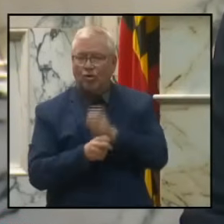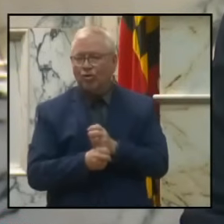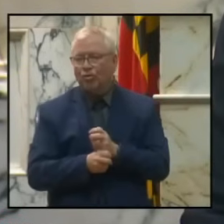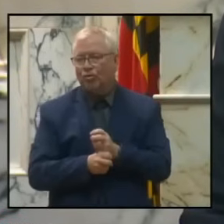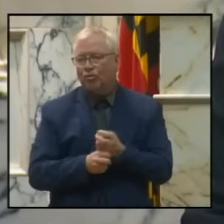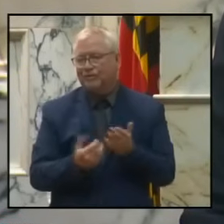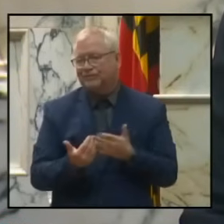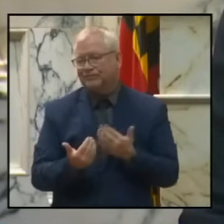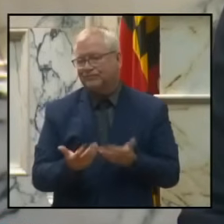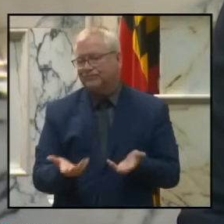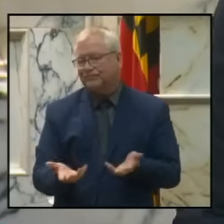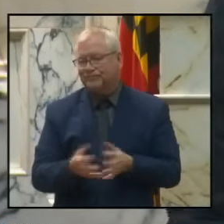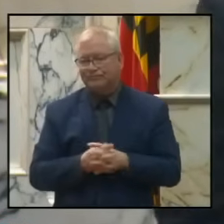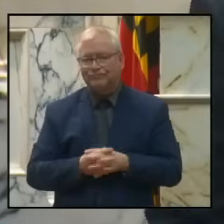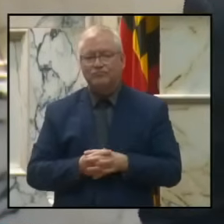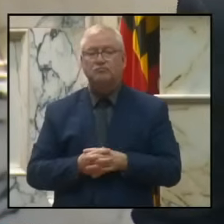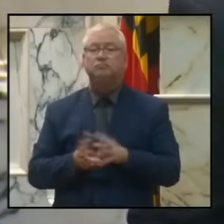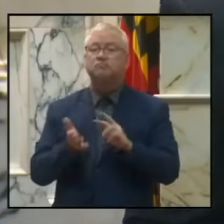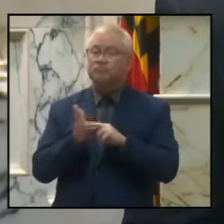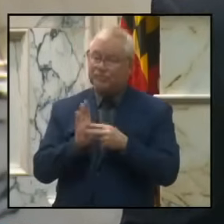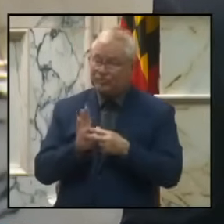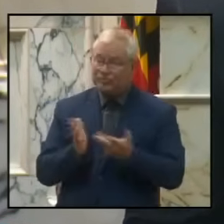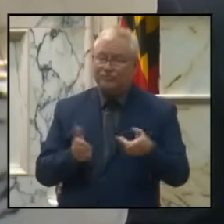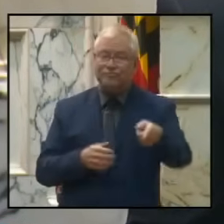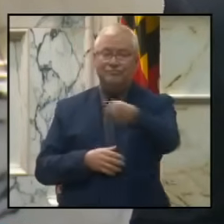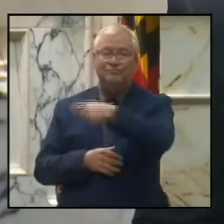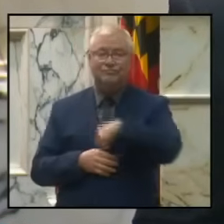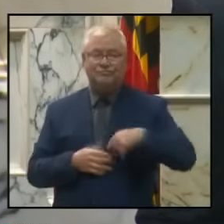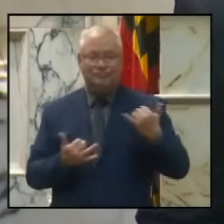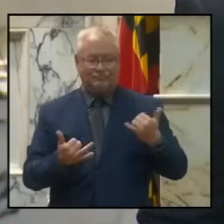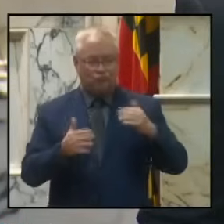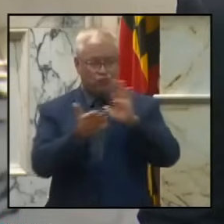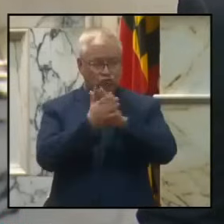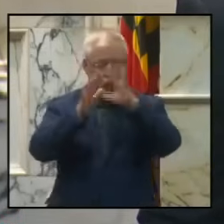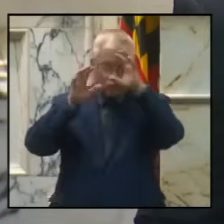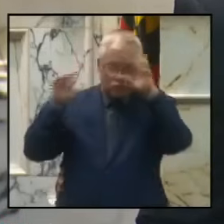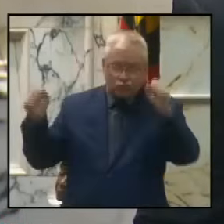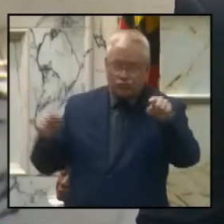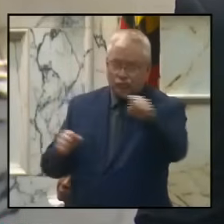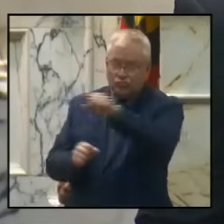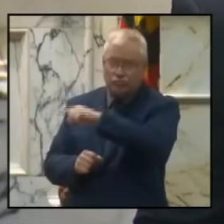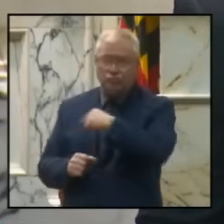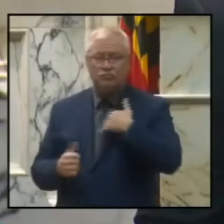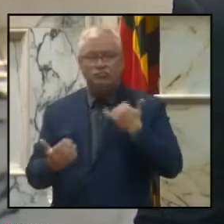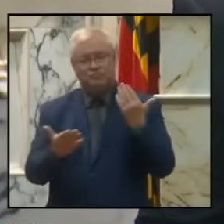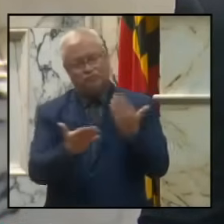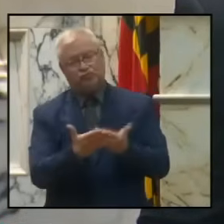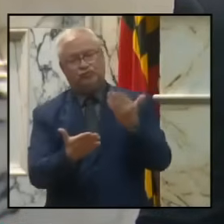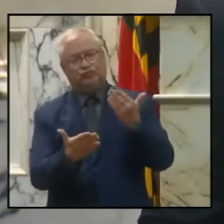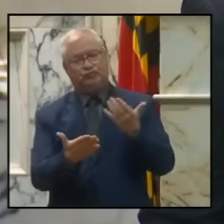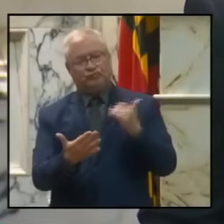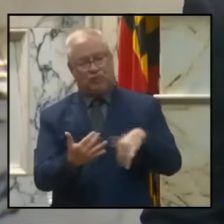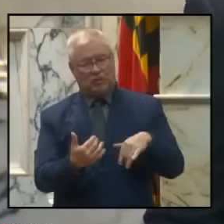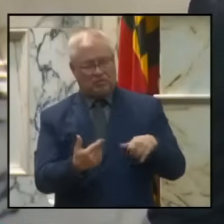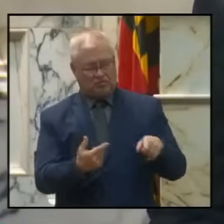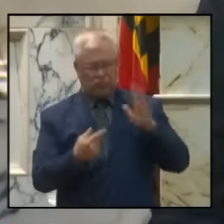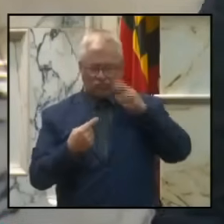moment, with a school superintendent with a proven track record of getting big things done and delivering